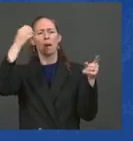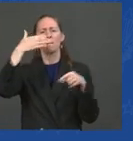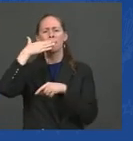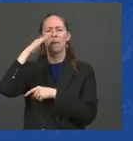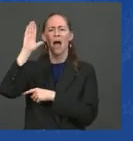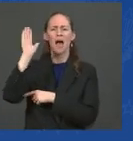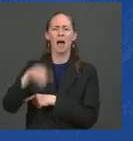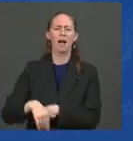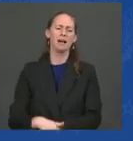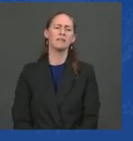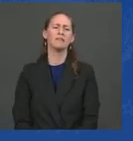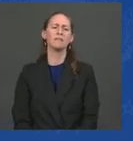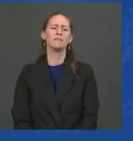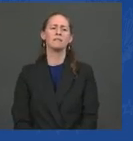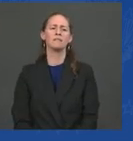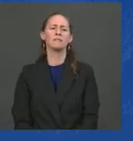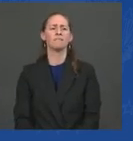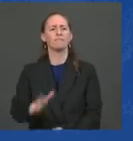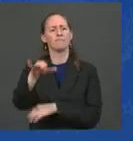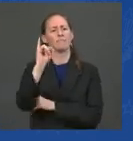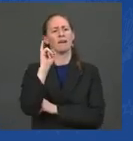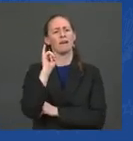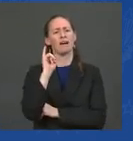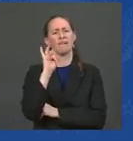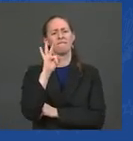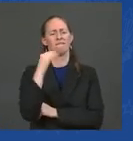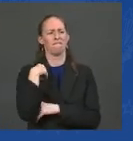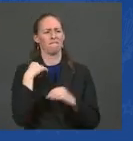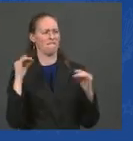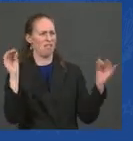Whenever we hear that kind of poisonous hatred,